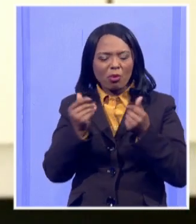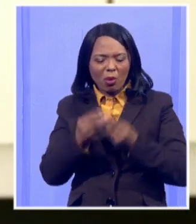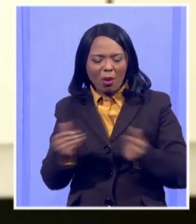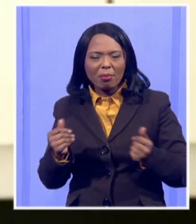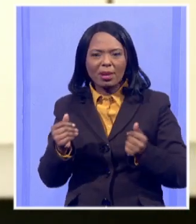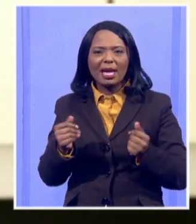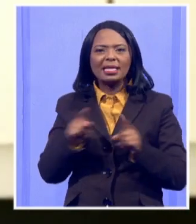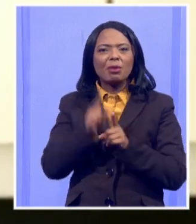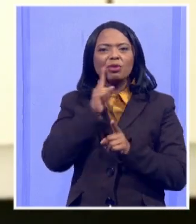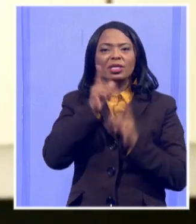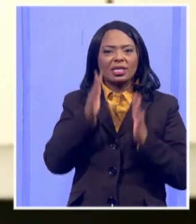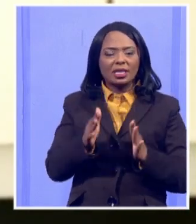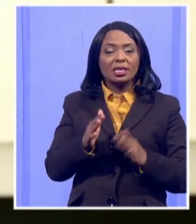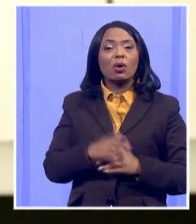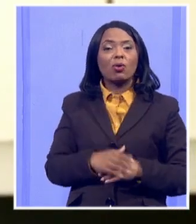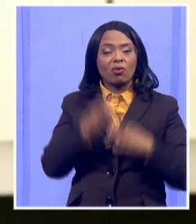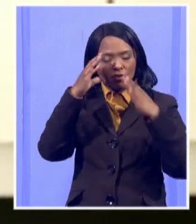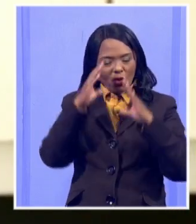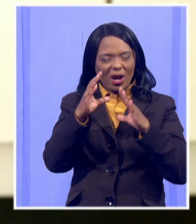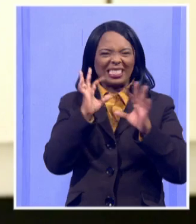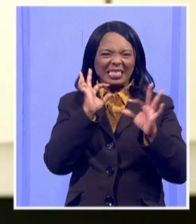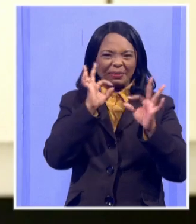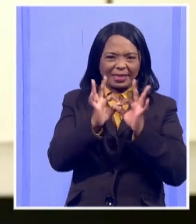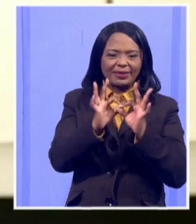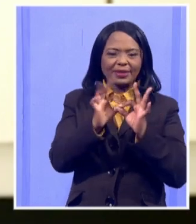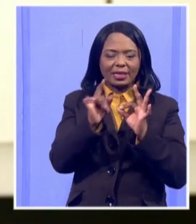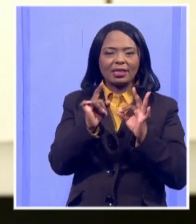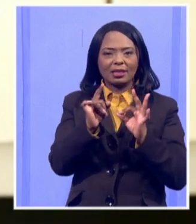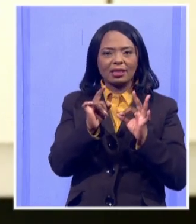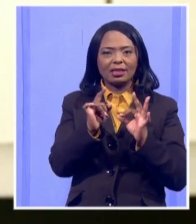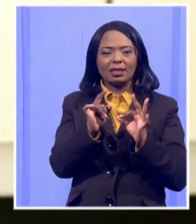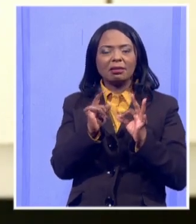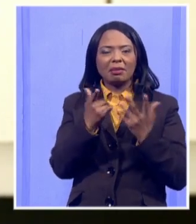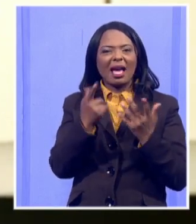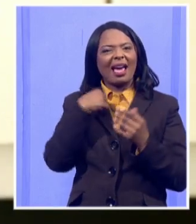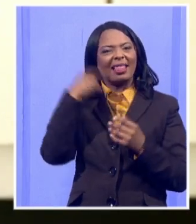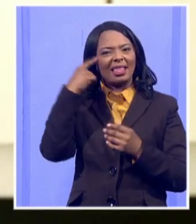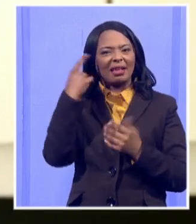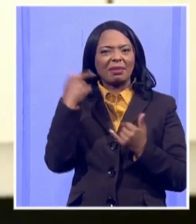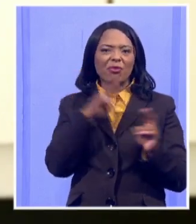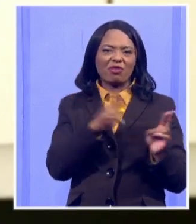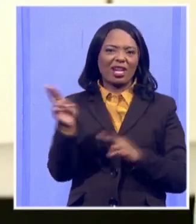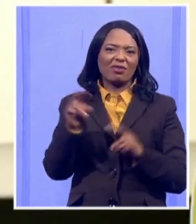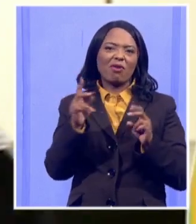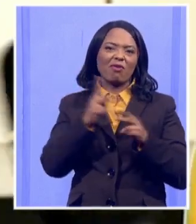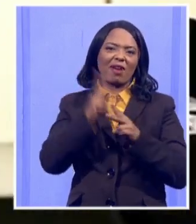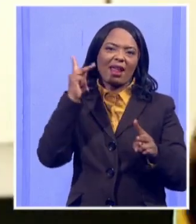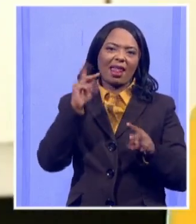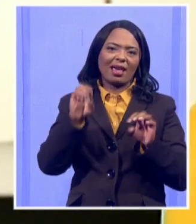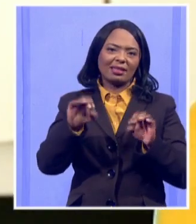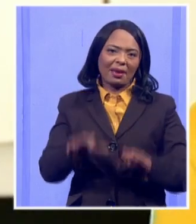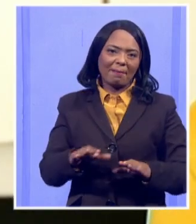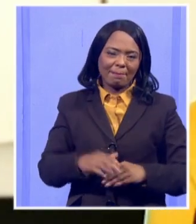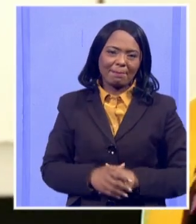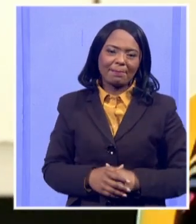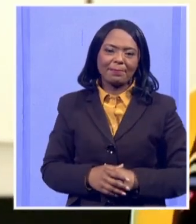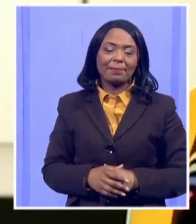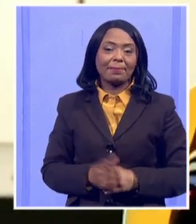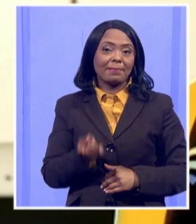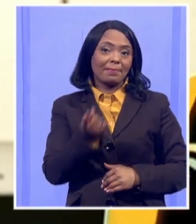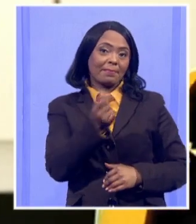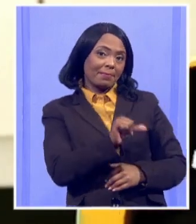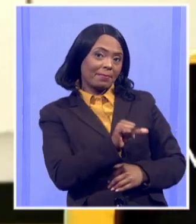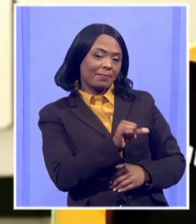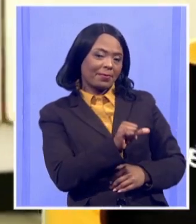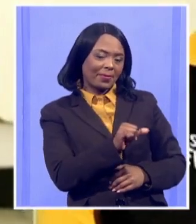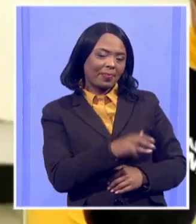our teachers have been focusing on those specifically, I feel like this finals, I feel like I'm ready for that. Yes. And then Taryn, obviously you